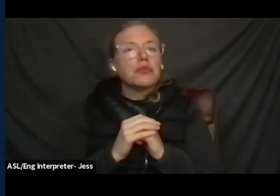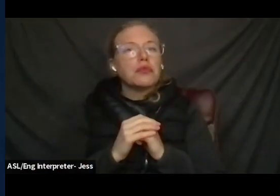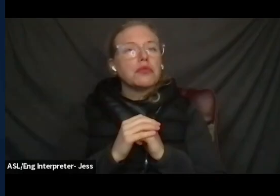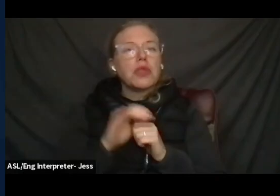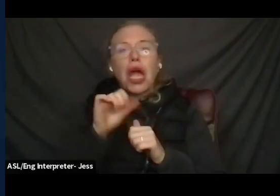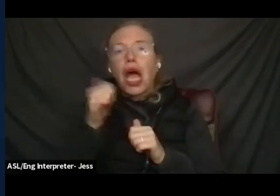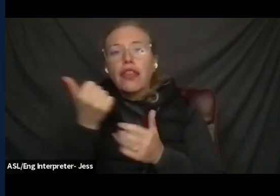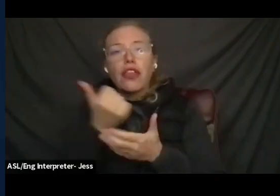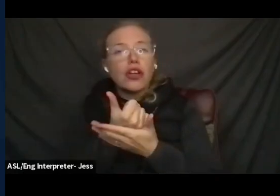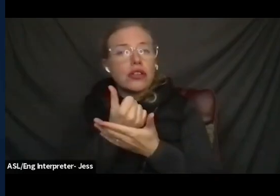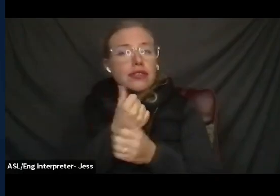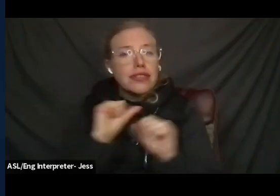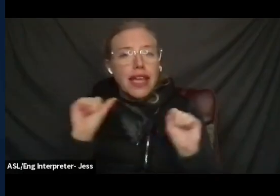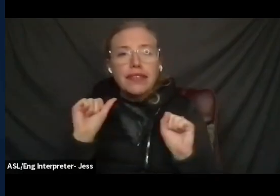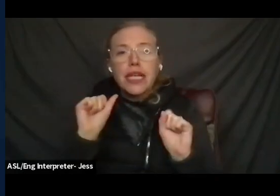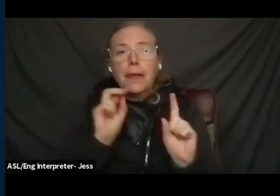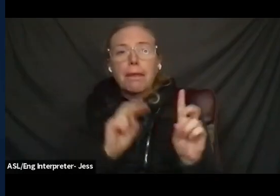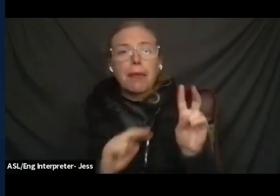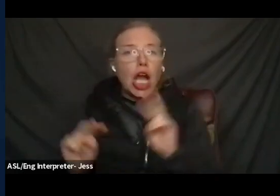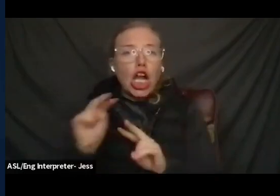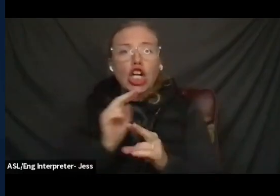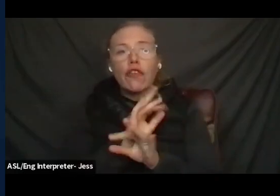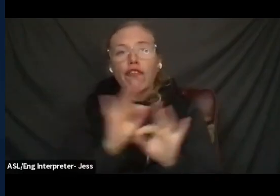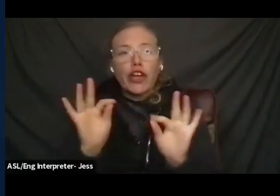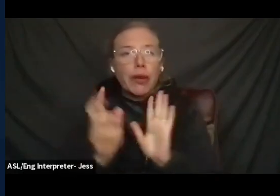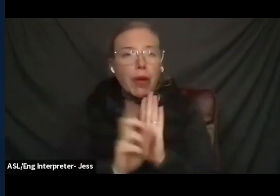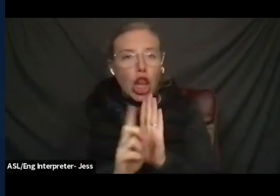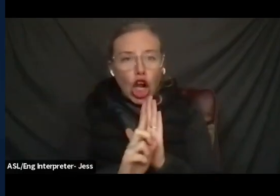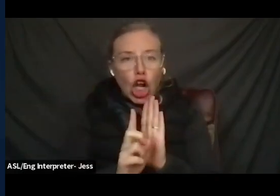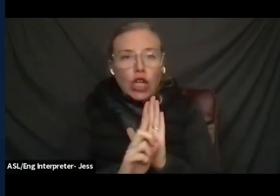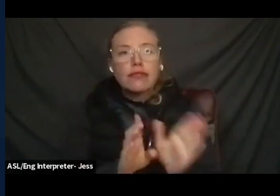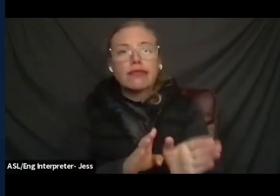Other safety monitoring is a freedom alert,